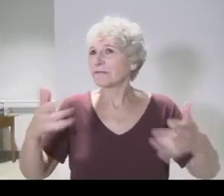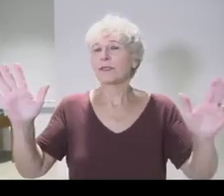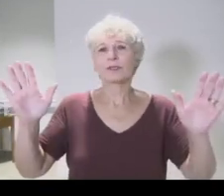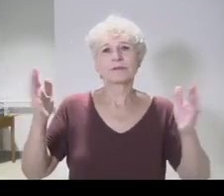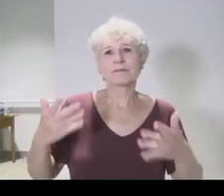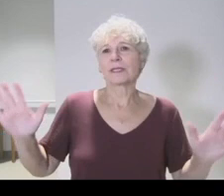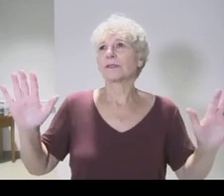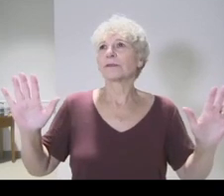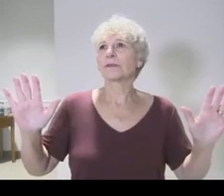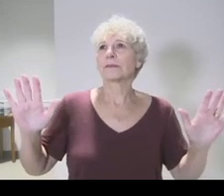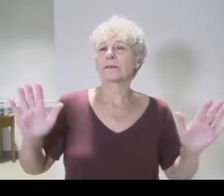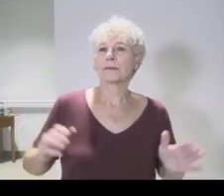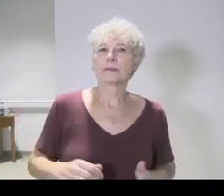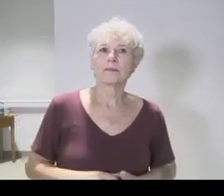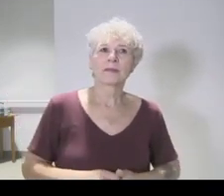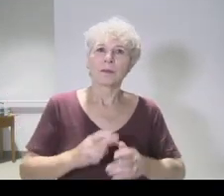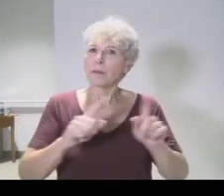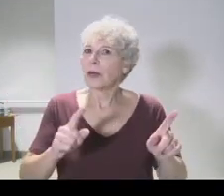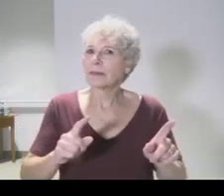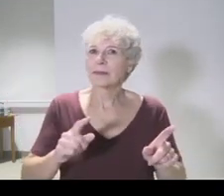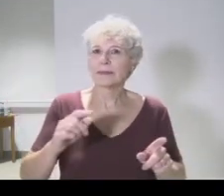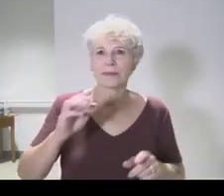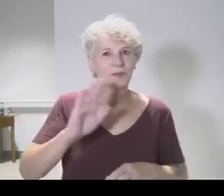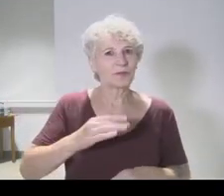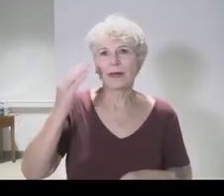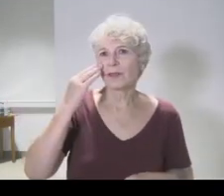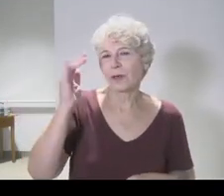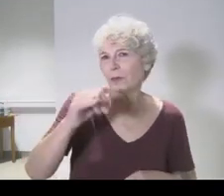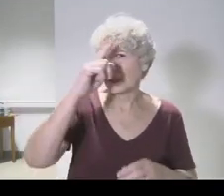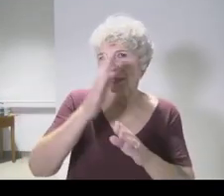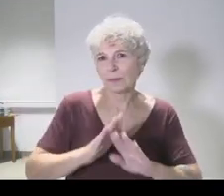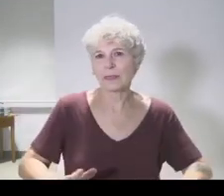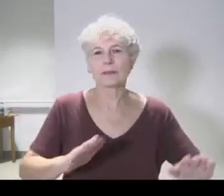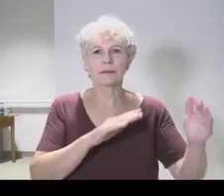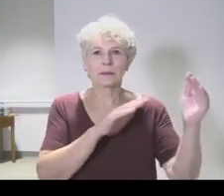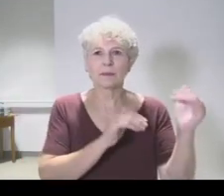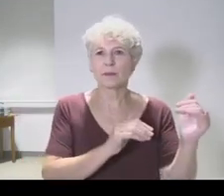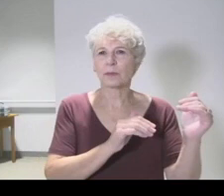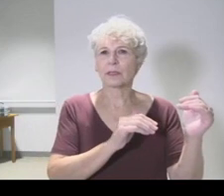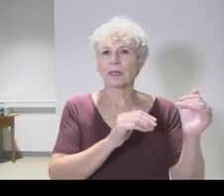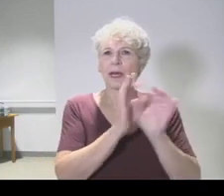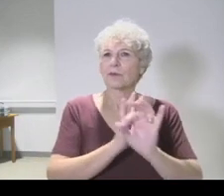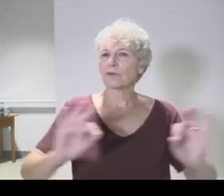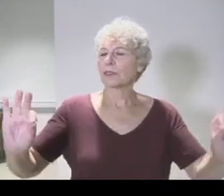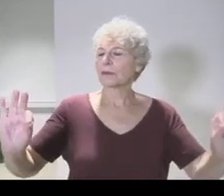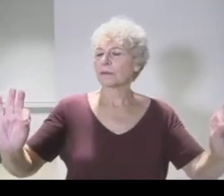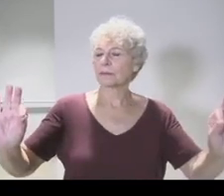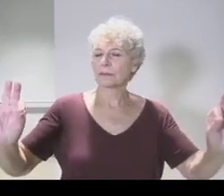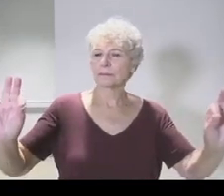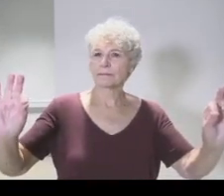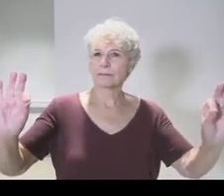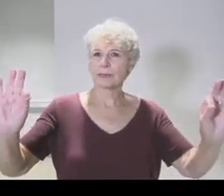us. But if you have never known that kind of peace and hope and freedom, it